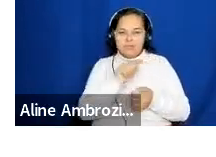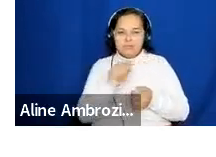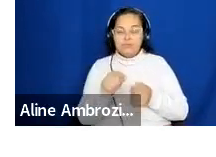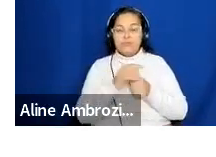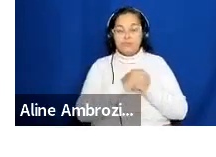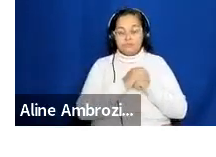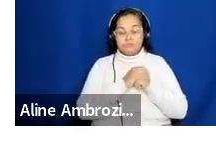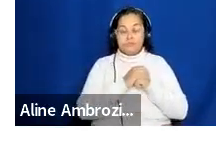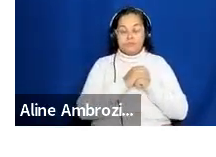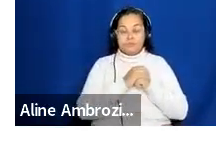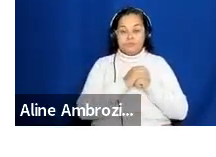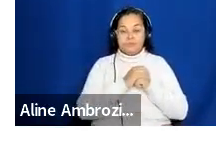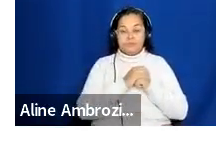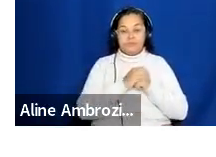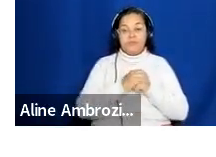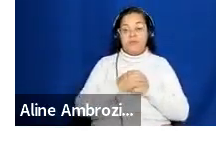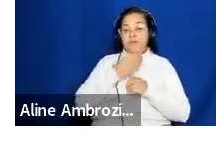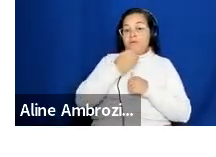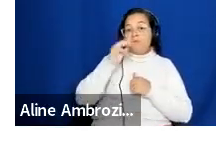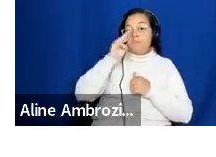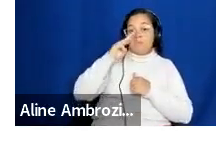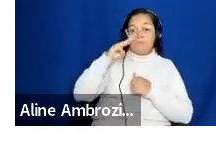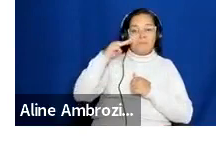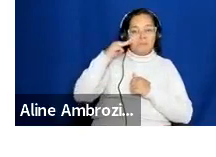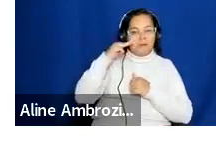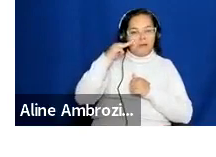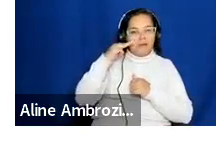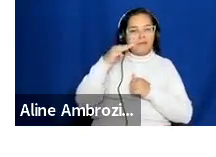develops his emphasis on humanness